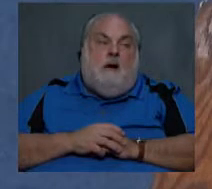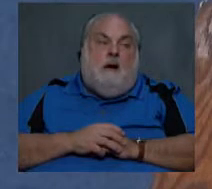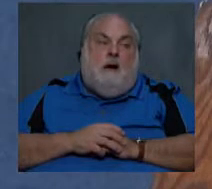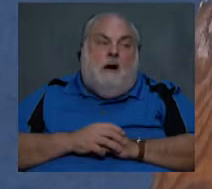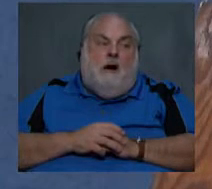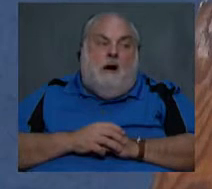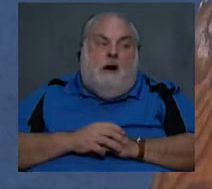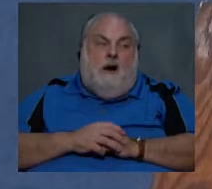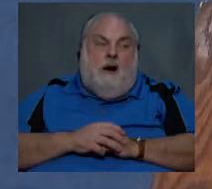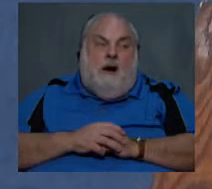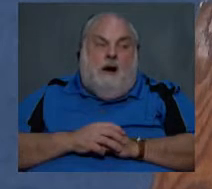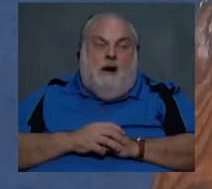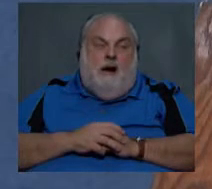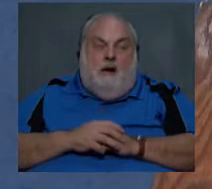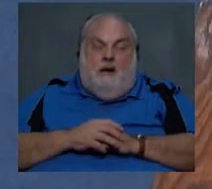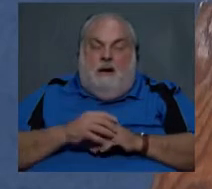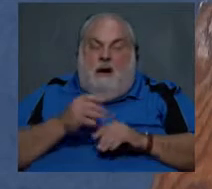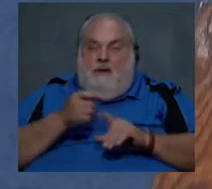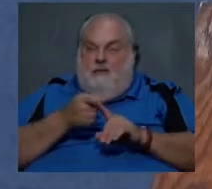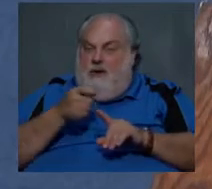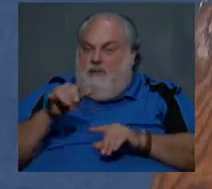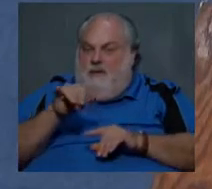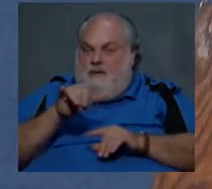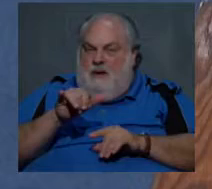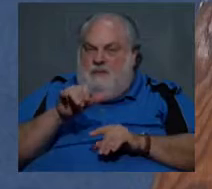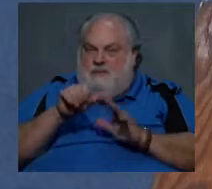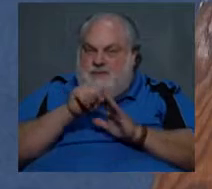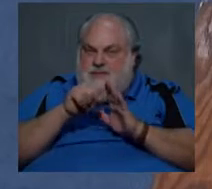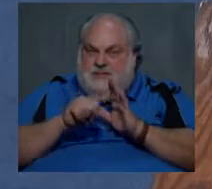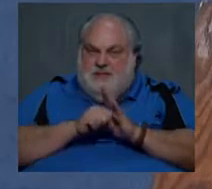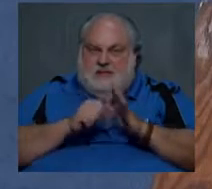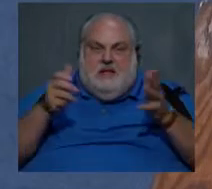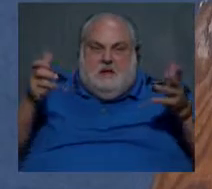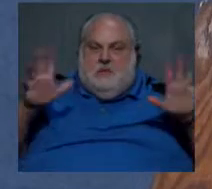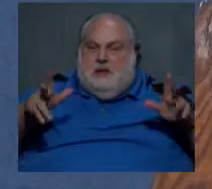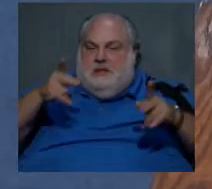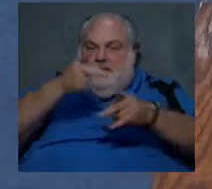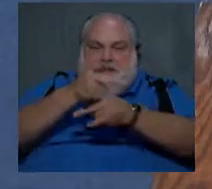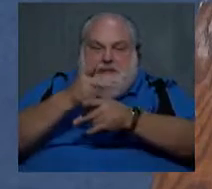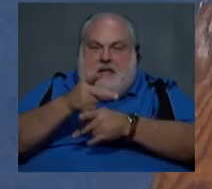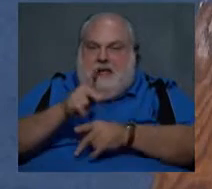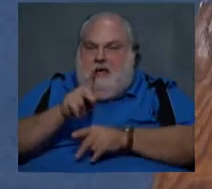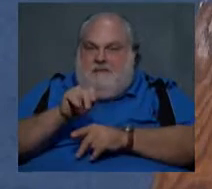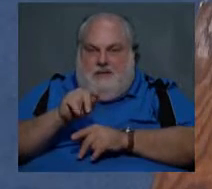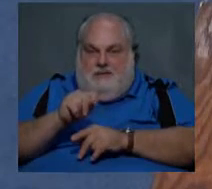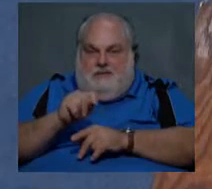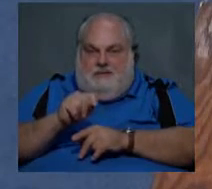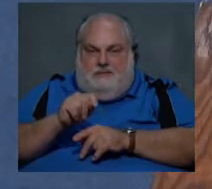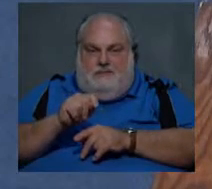And it's really coming down to the same thing as the state is telling us. They don't want the maintenance, so they're not requiring us to widen. So,